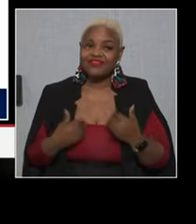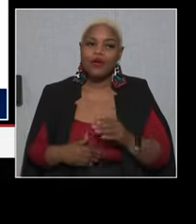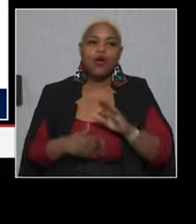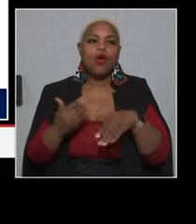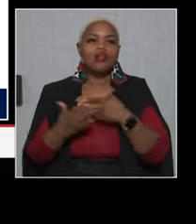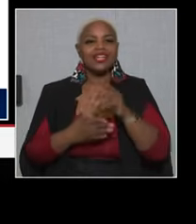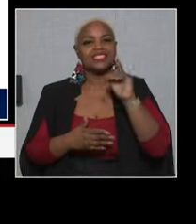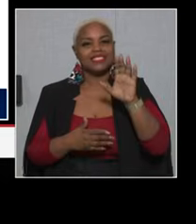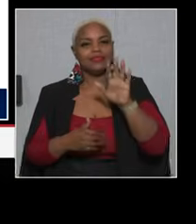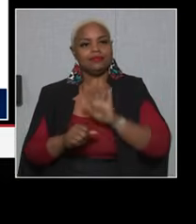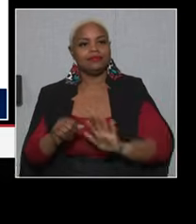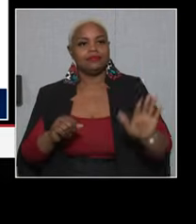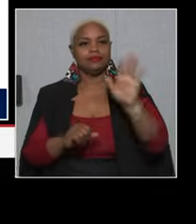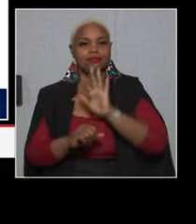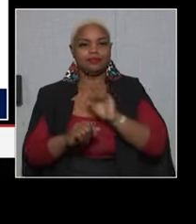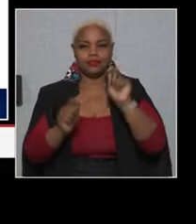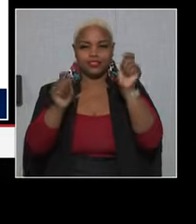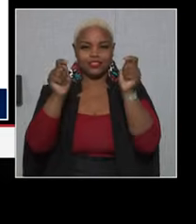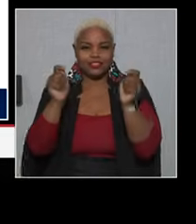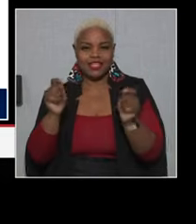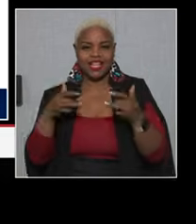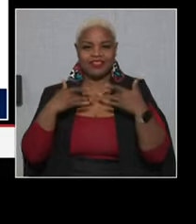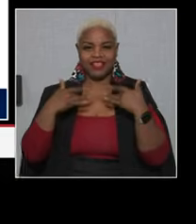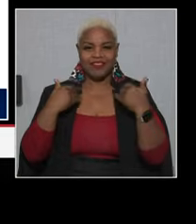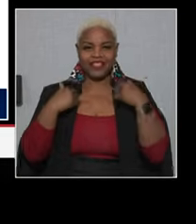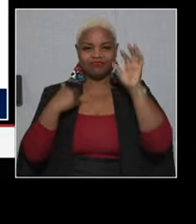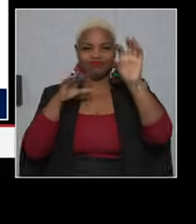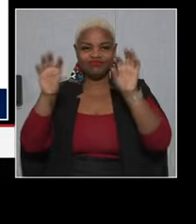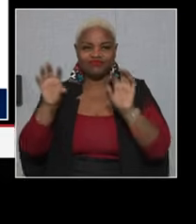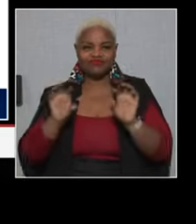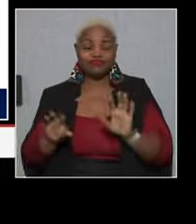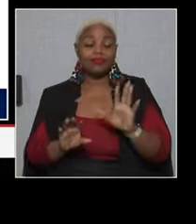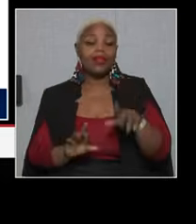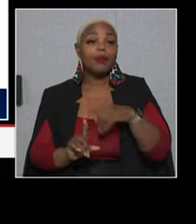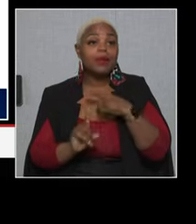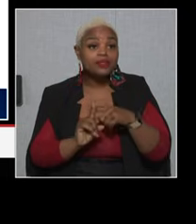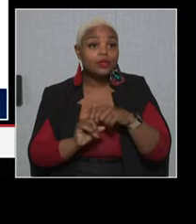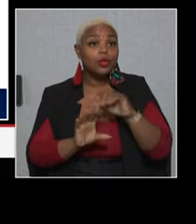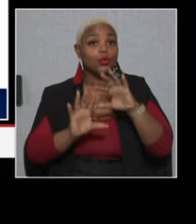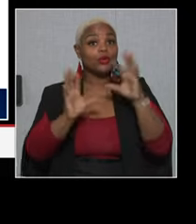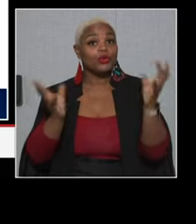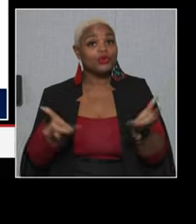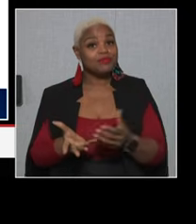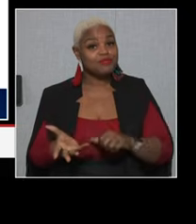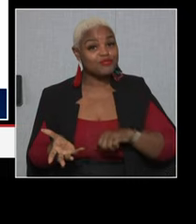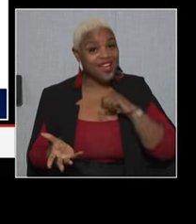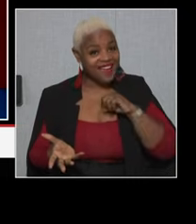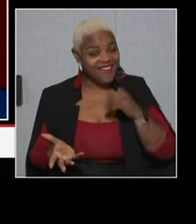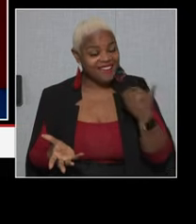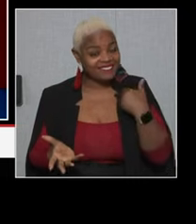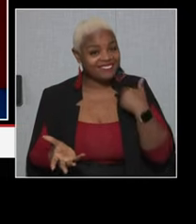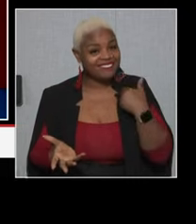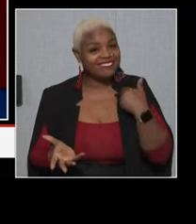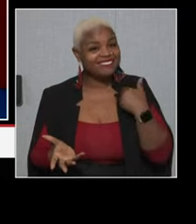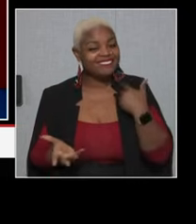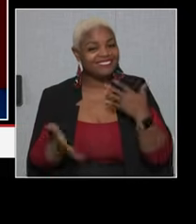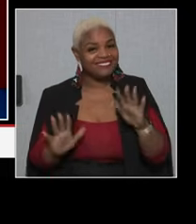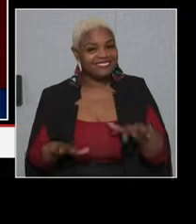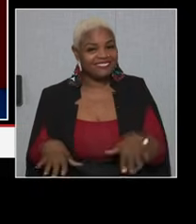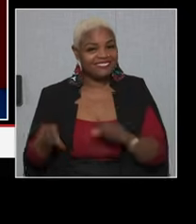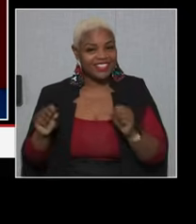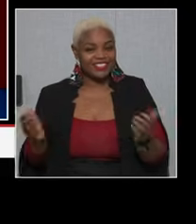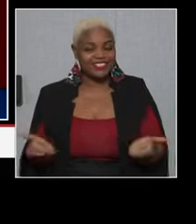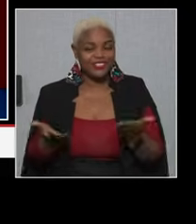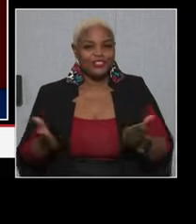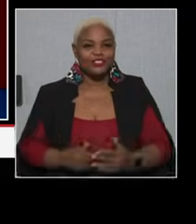successful World Pride in D.C. We delivered on one of my biggest promises, and